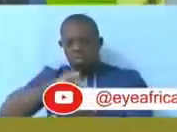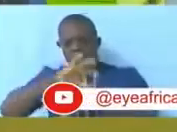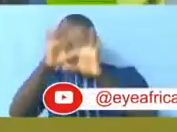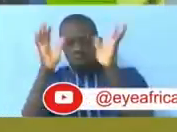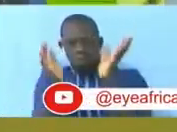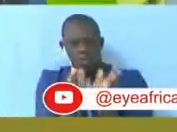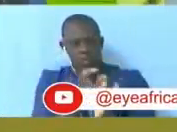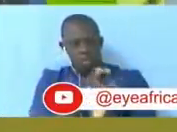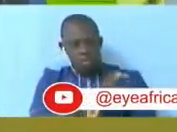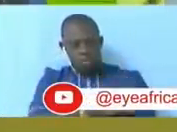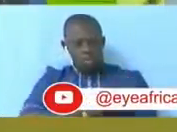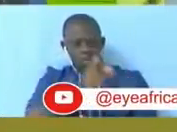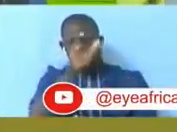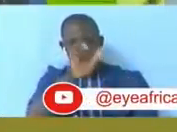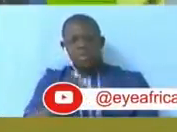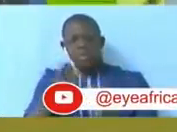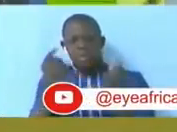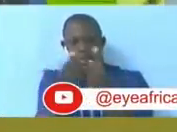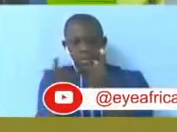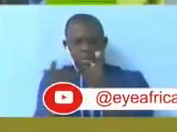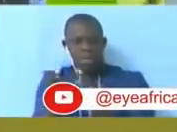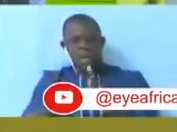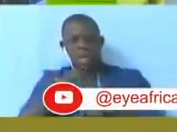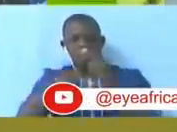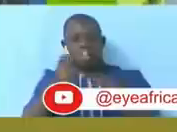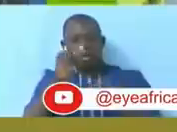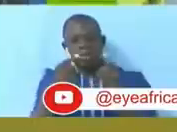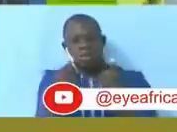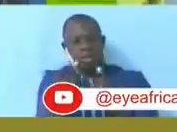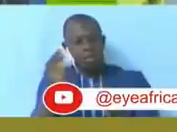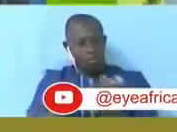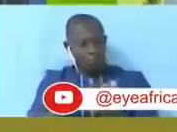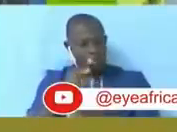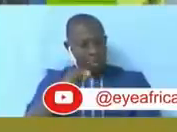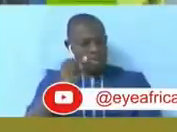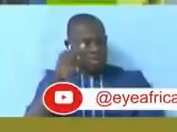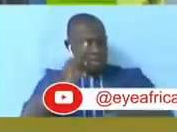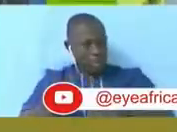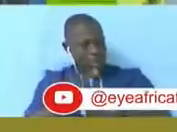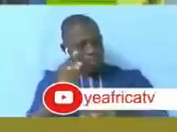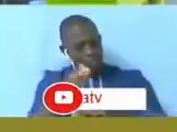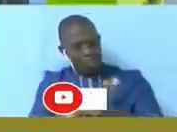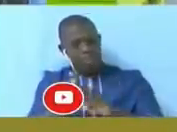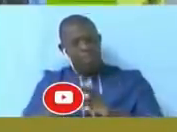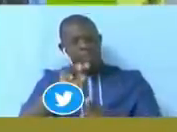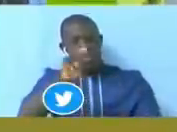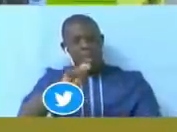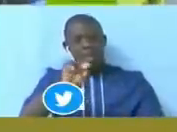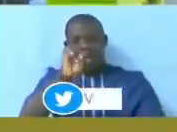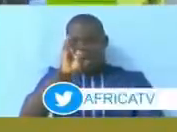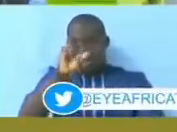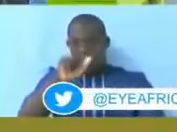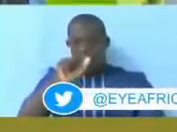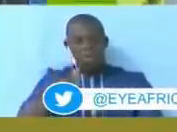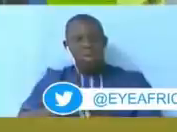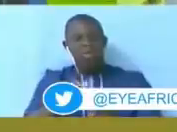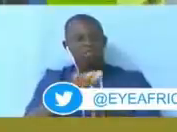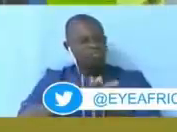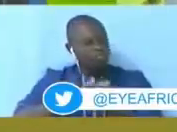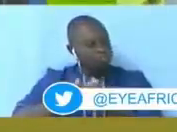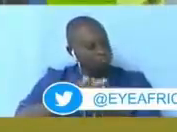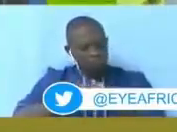properties. As a matter of fact, that time in question, and I was full of equipment,